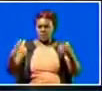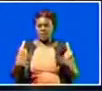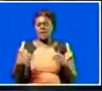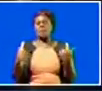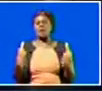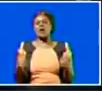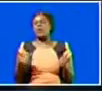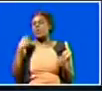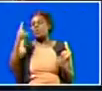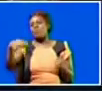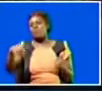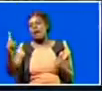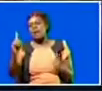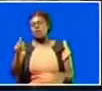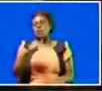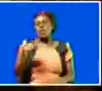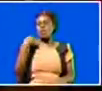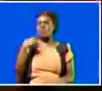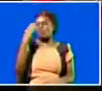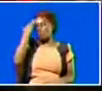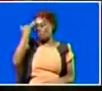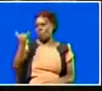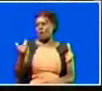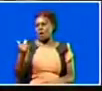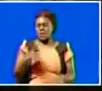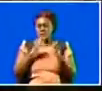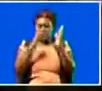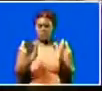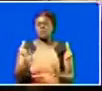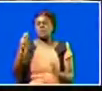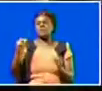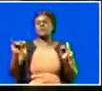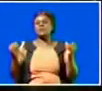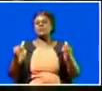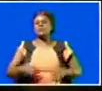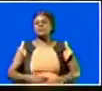case who is right and who is wrong and why. Fahmo Mohammed, KTN News.